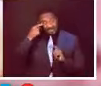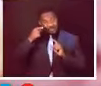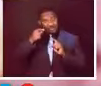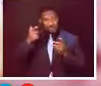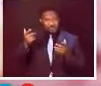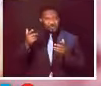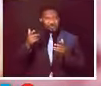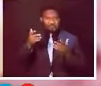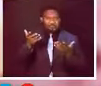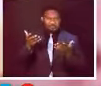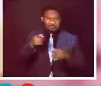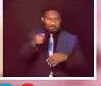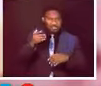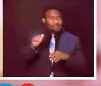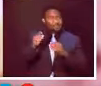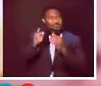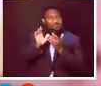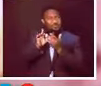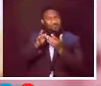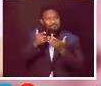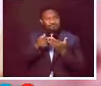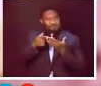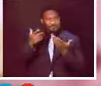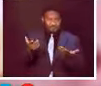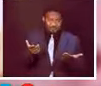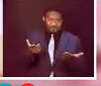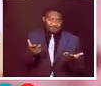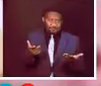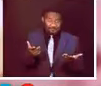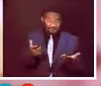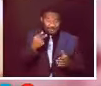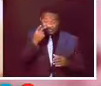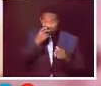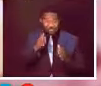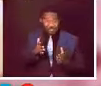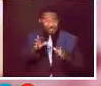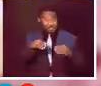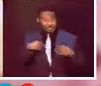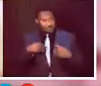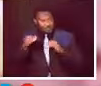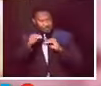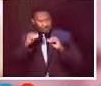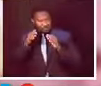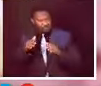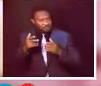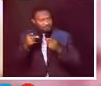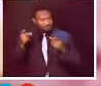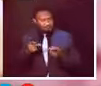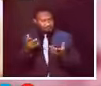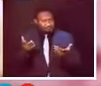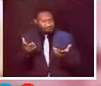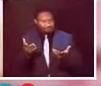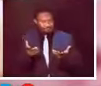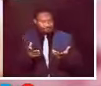that the Speaker accepted the continuation of the observer status so that we'll have our colleague, Honorable